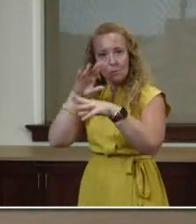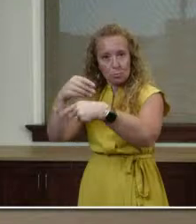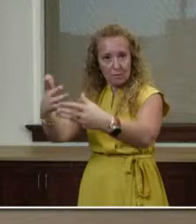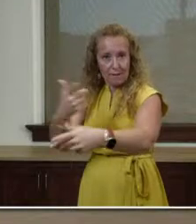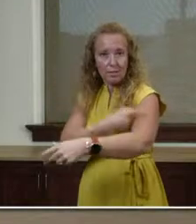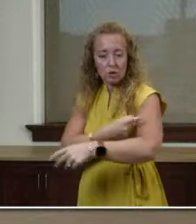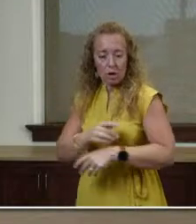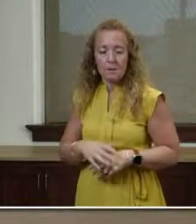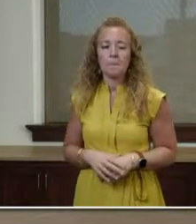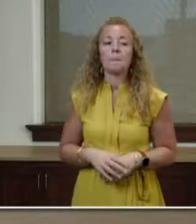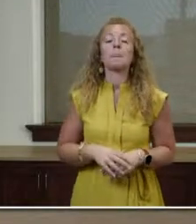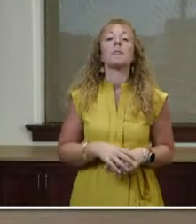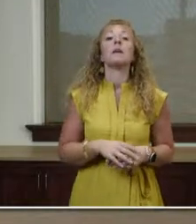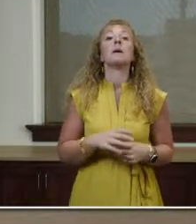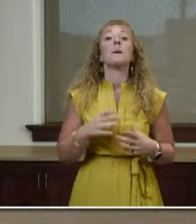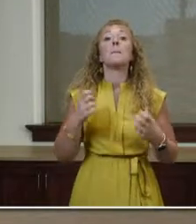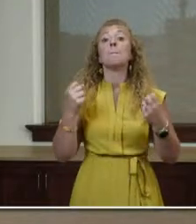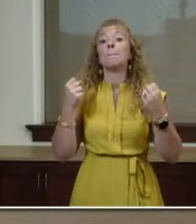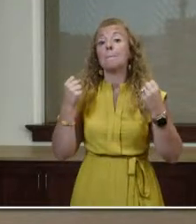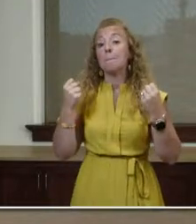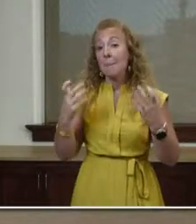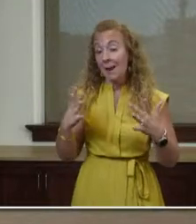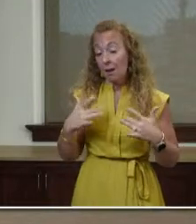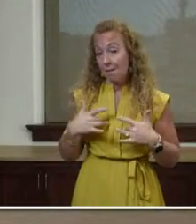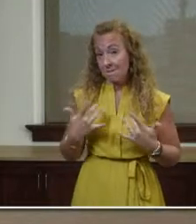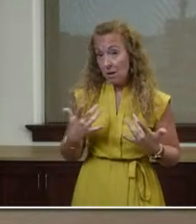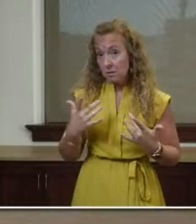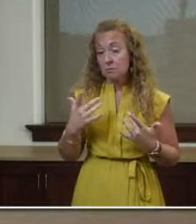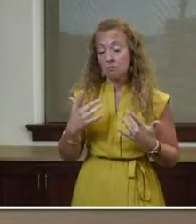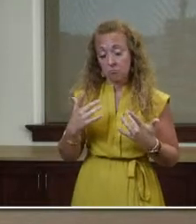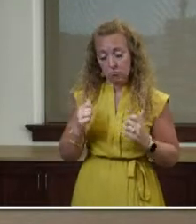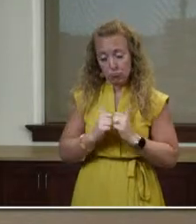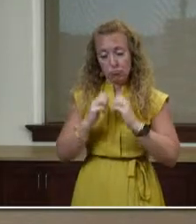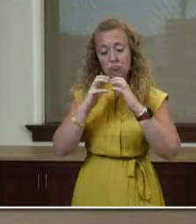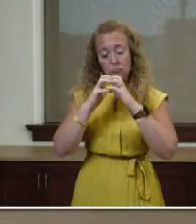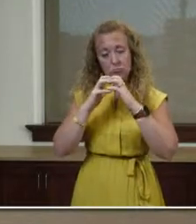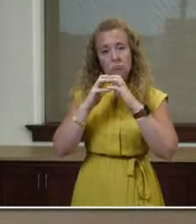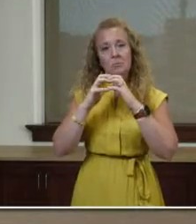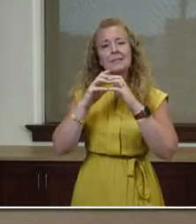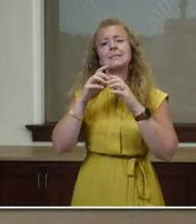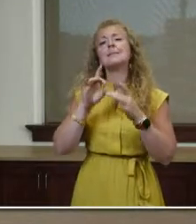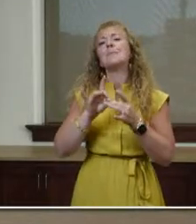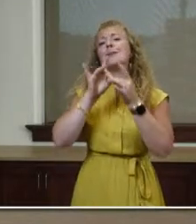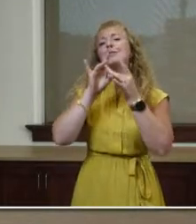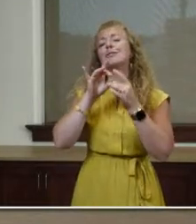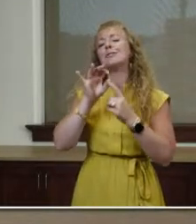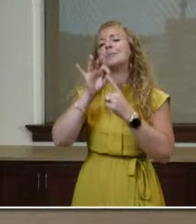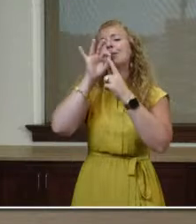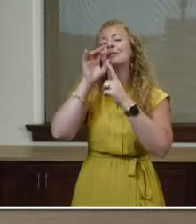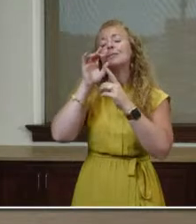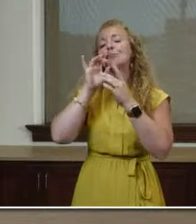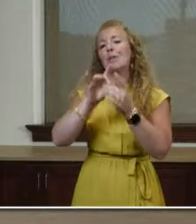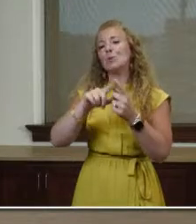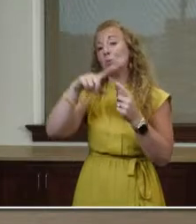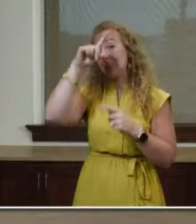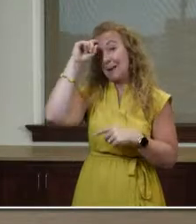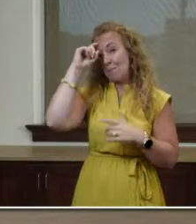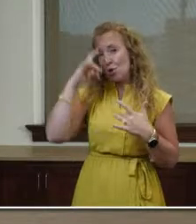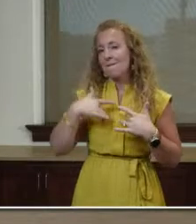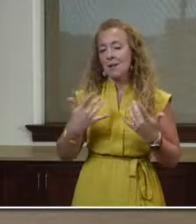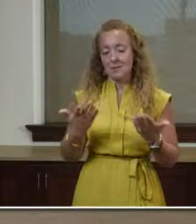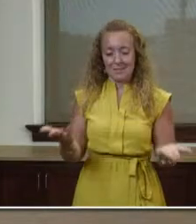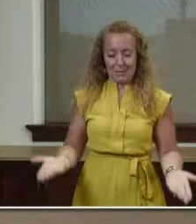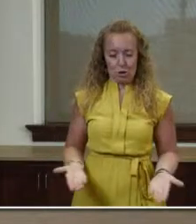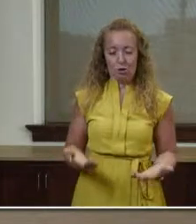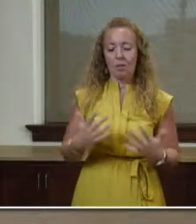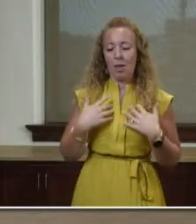that. Many vaccine events have been held across, especially in the summer events. You know, we at the health department have